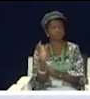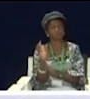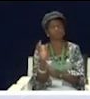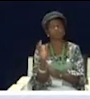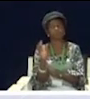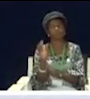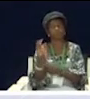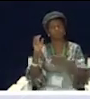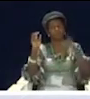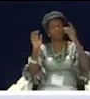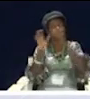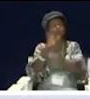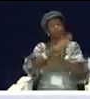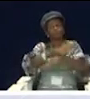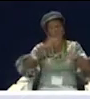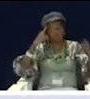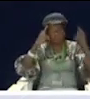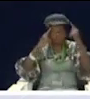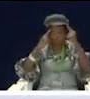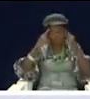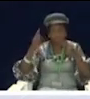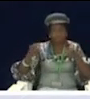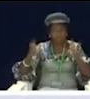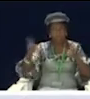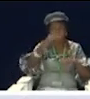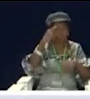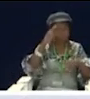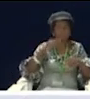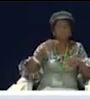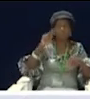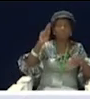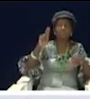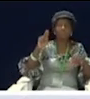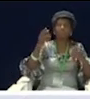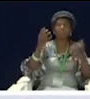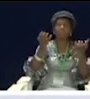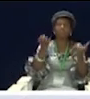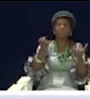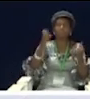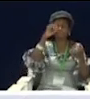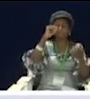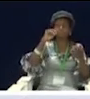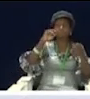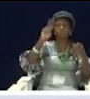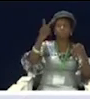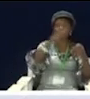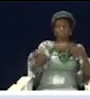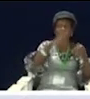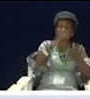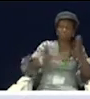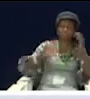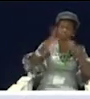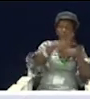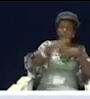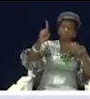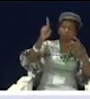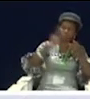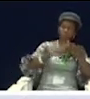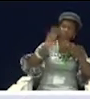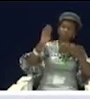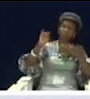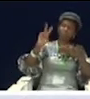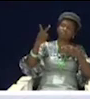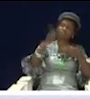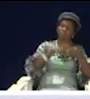He doesn't think the way you think. Naaman said in 2 Kings chapter 5, from verse 1 to 14, 2